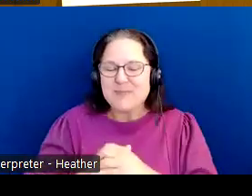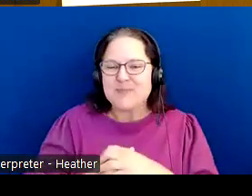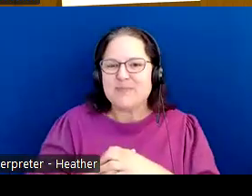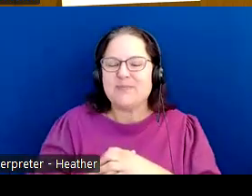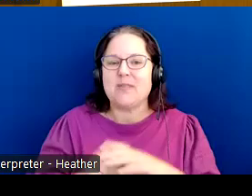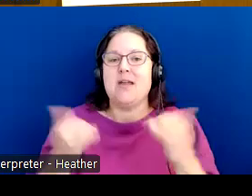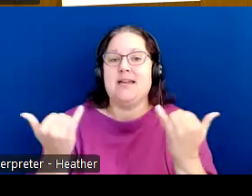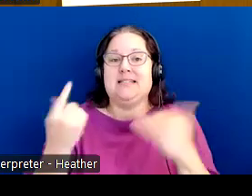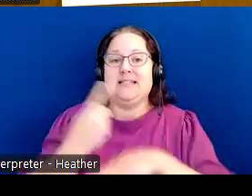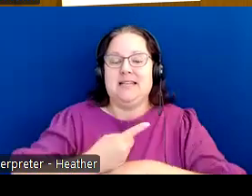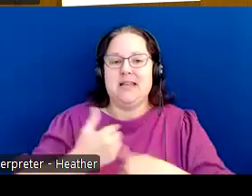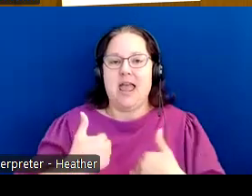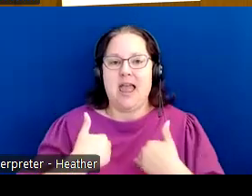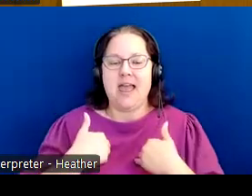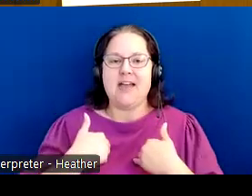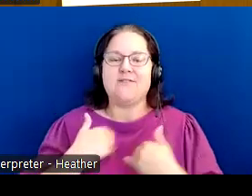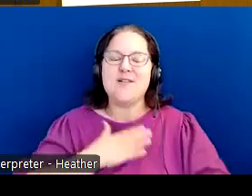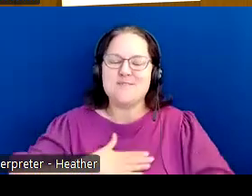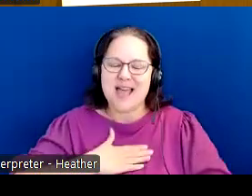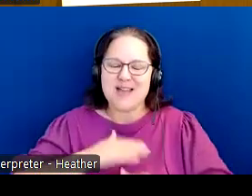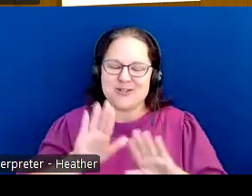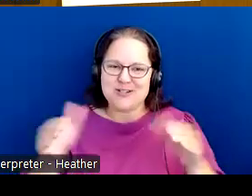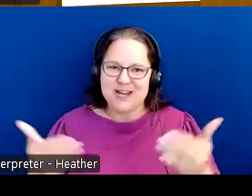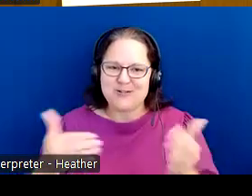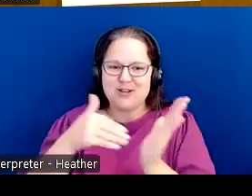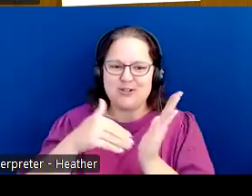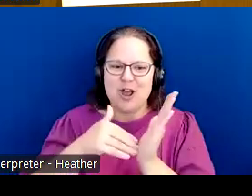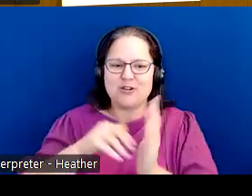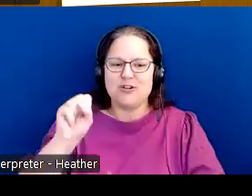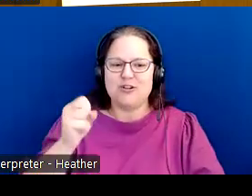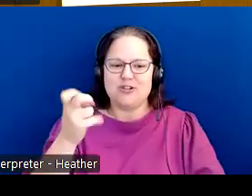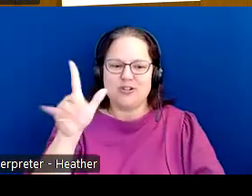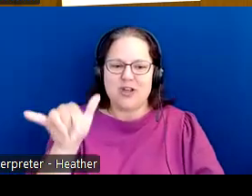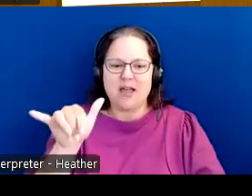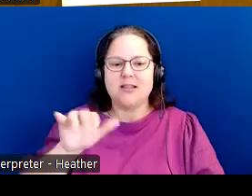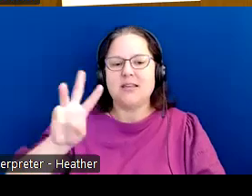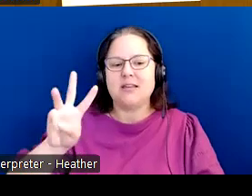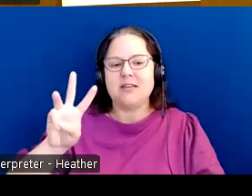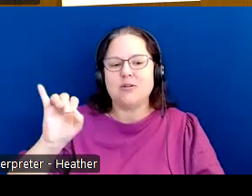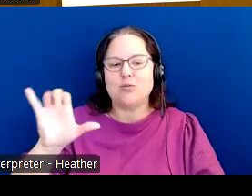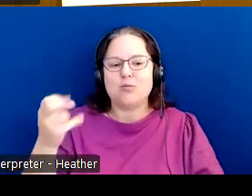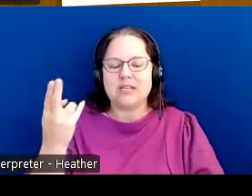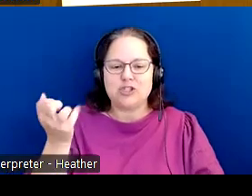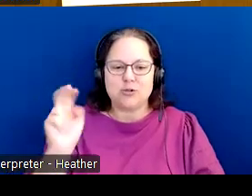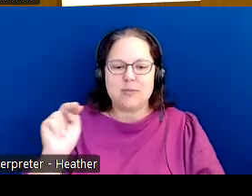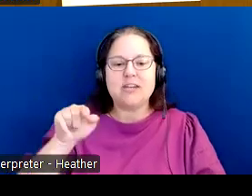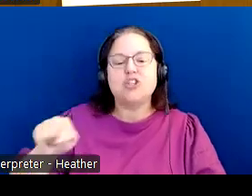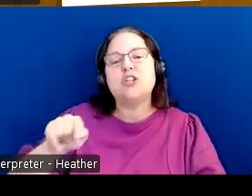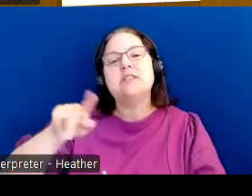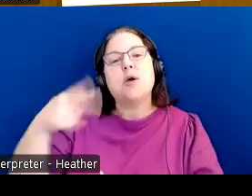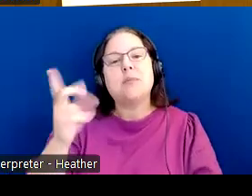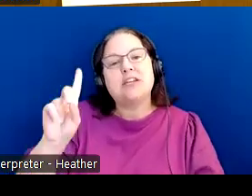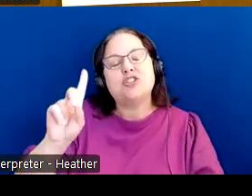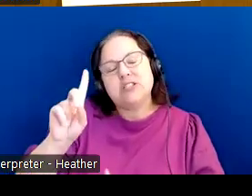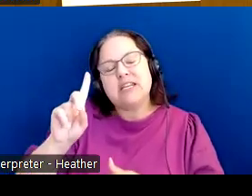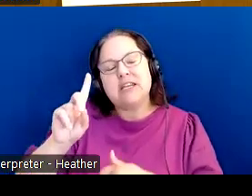And today I have the great pleasure to introduce Dr. Shelley Wiechman. Dr. Wiechman is a professor in the Department of Rehabilitation